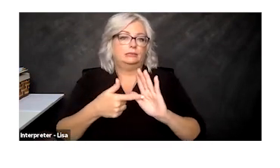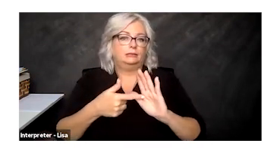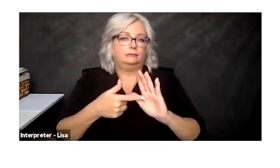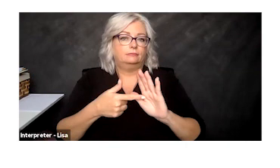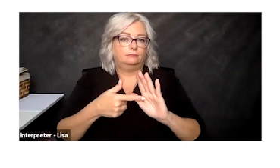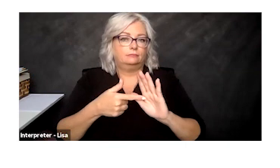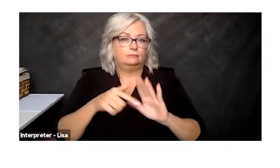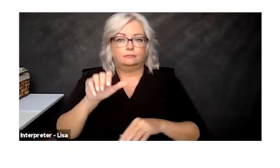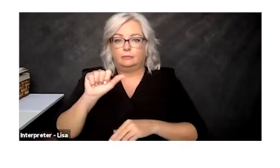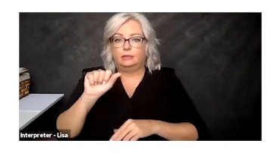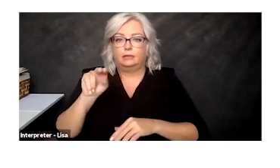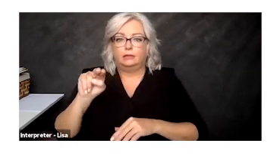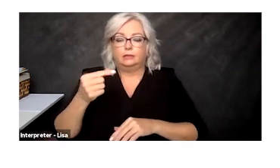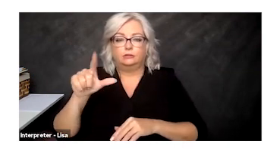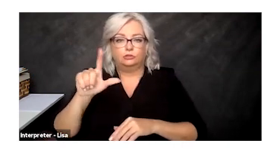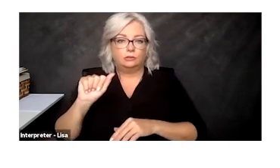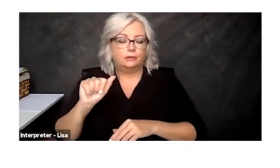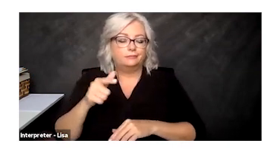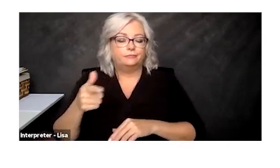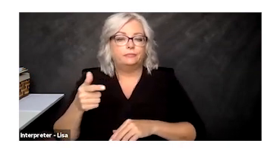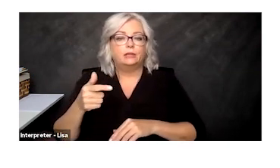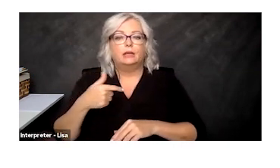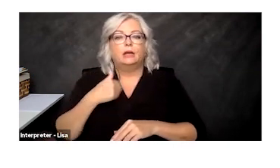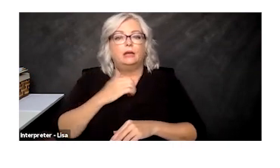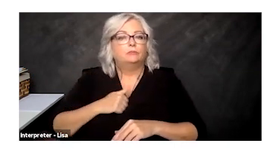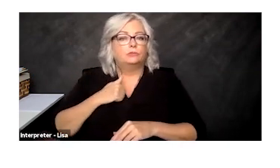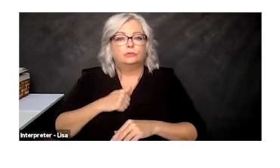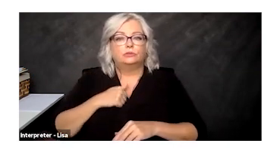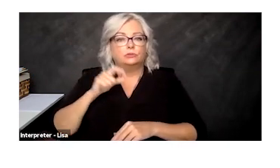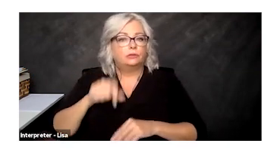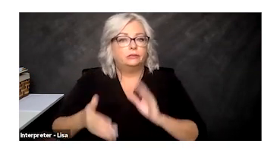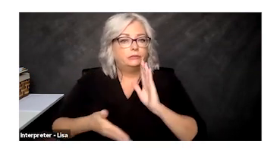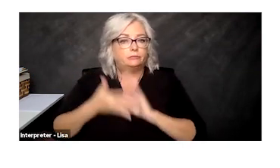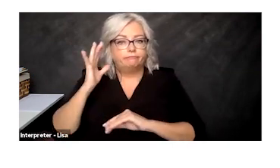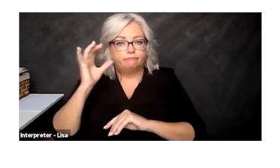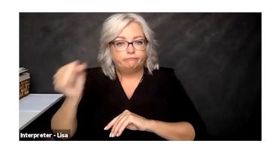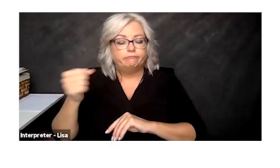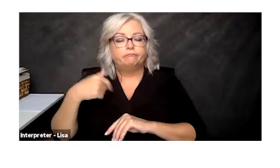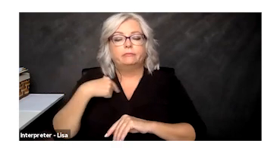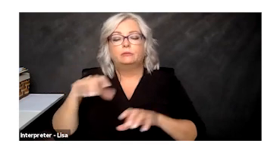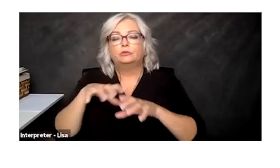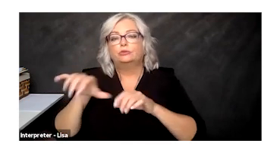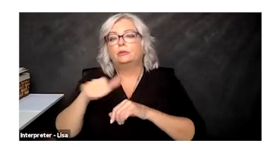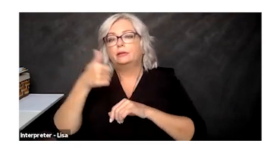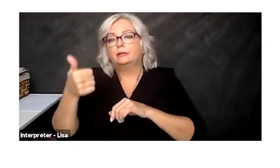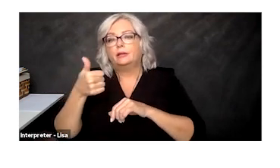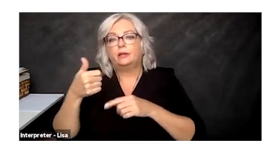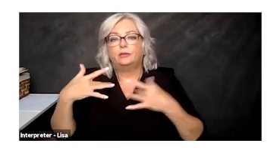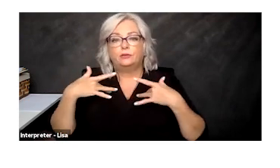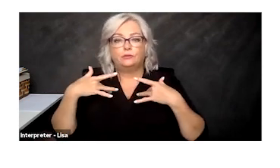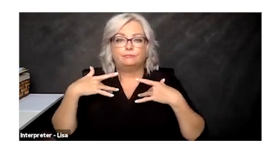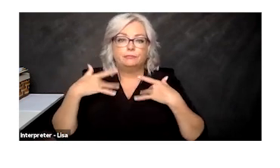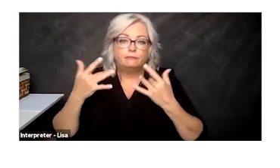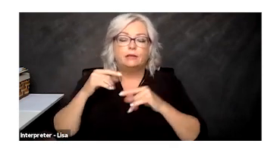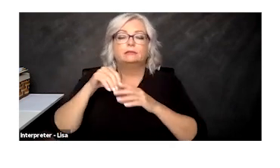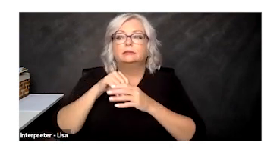And I have to apologize. I have to run. I'm doing another virtual event that starts in 10 minutes.